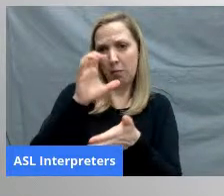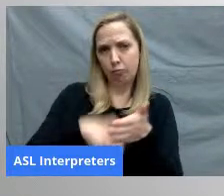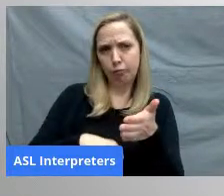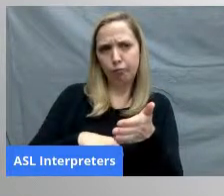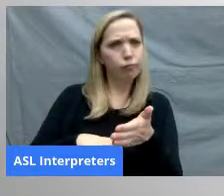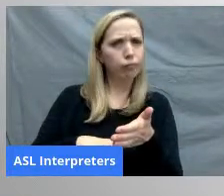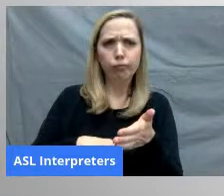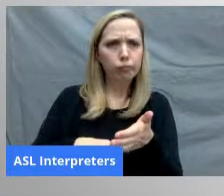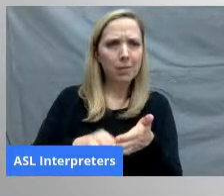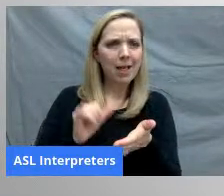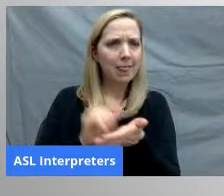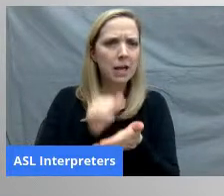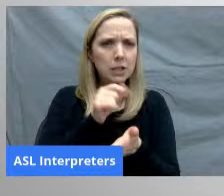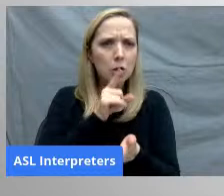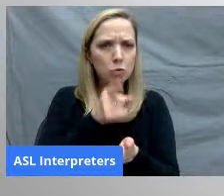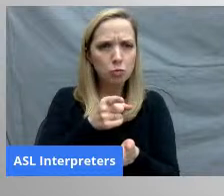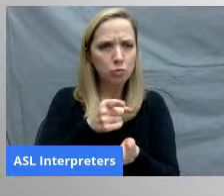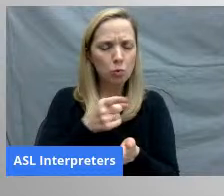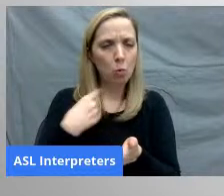cannot prevent a student from